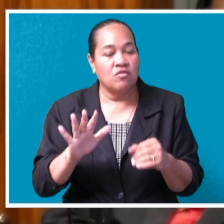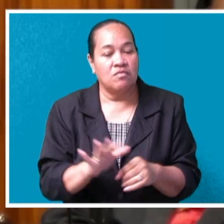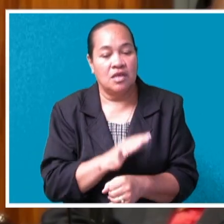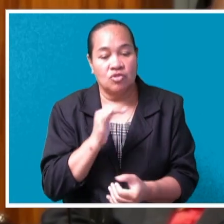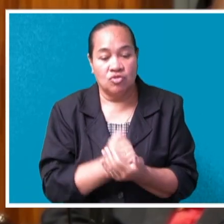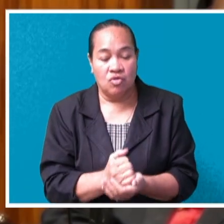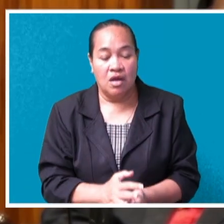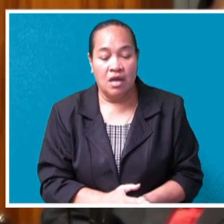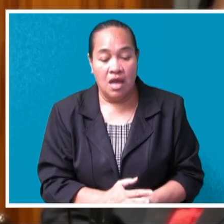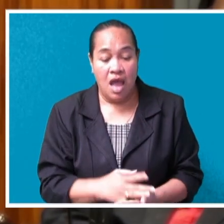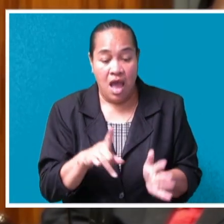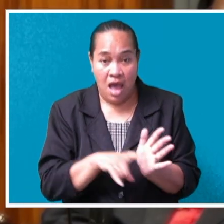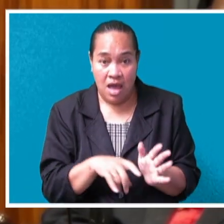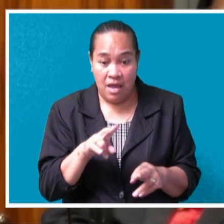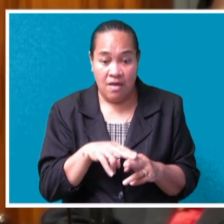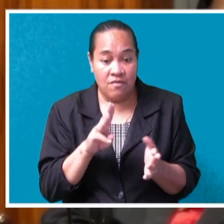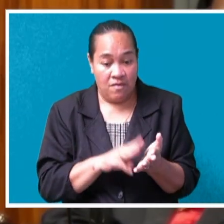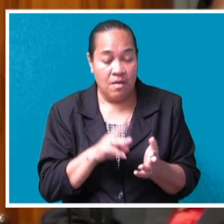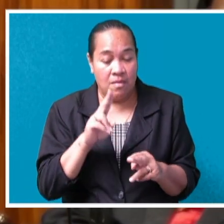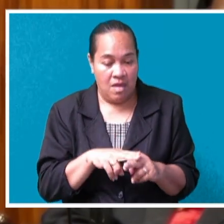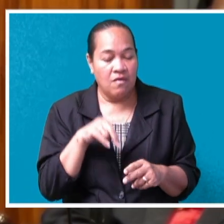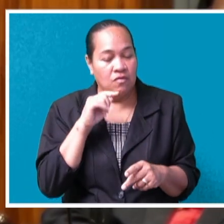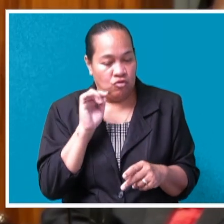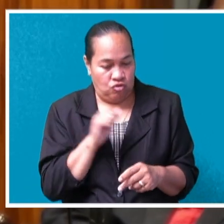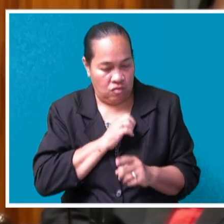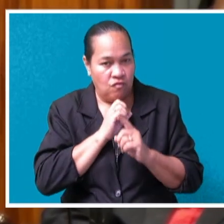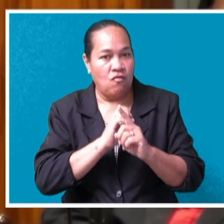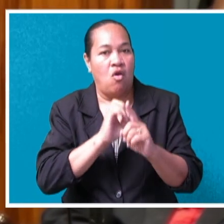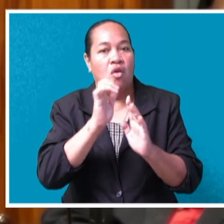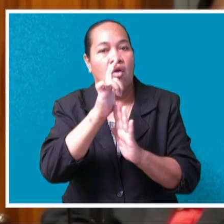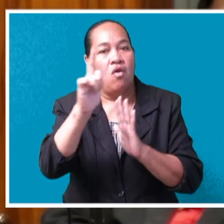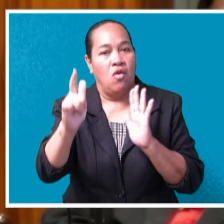institution performs its duties within the framework of the law.